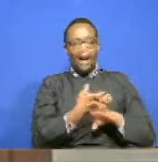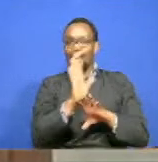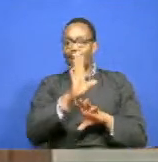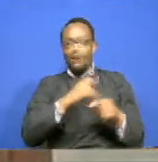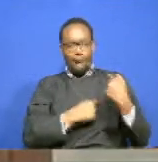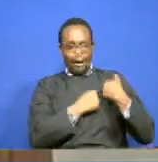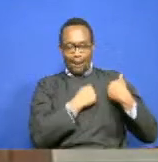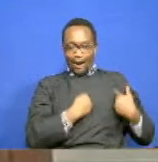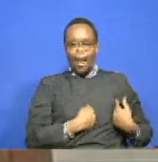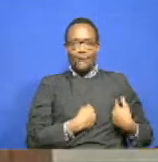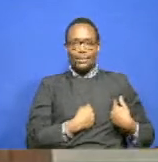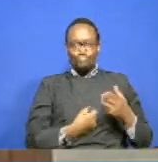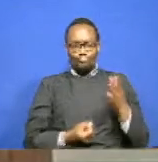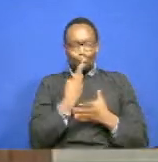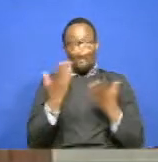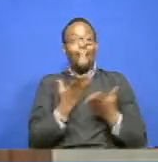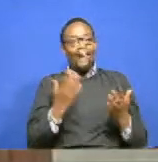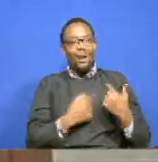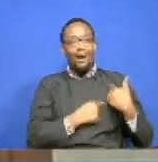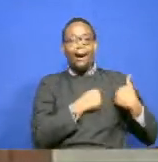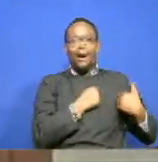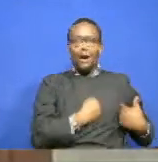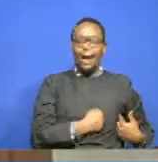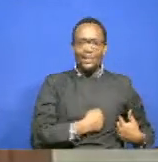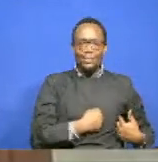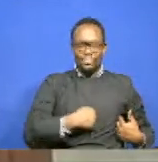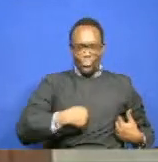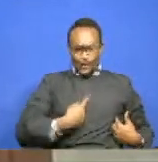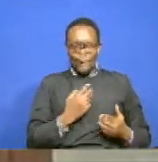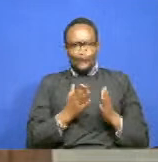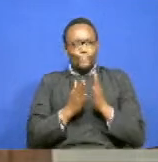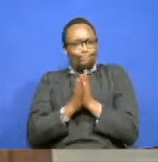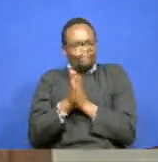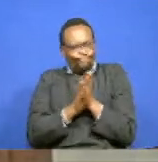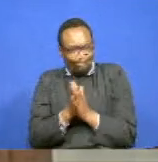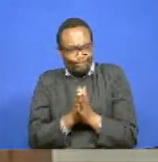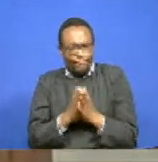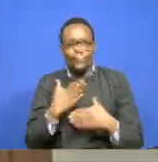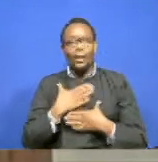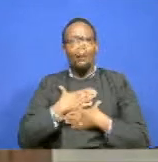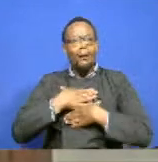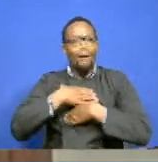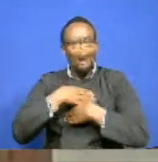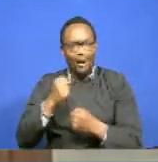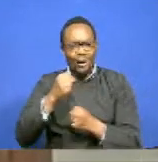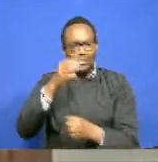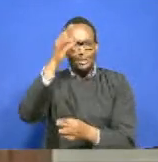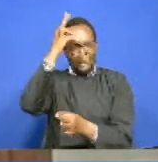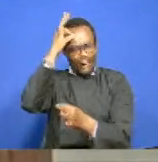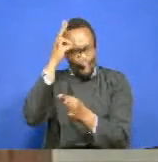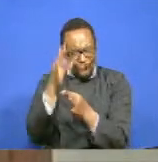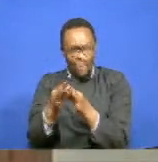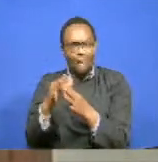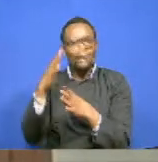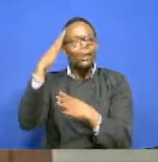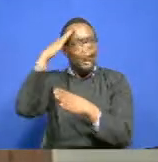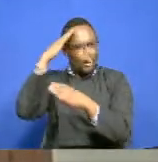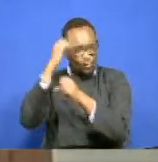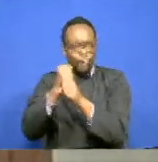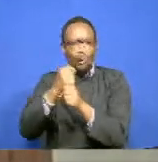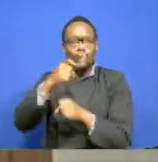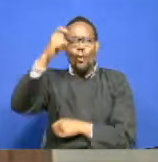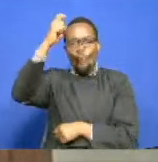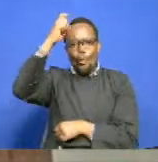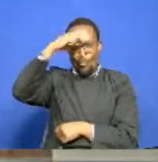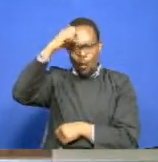comes only from the heart. The willpower, the courage, the faith, the trust, the wisdom to make